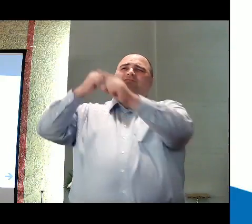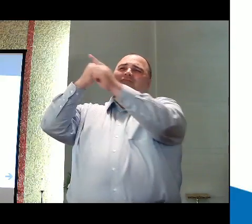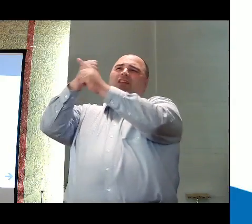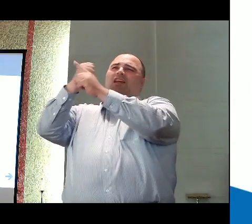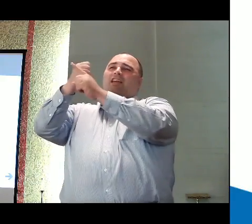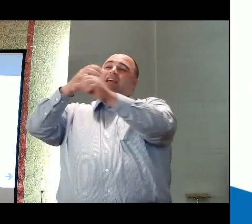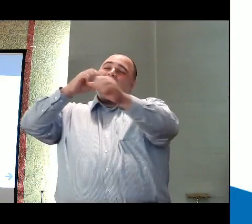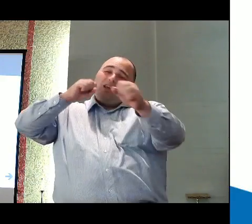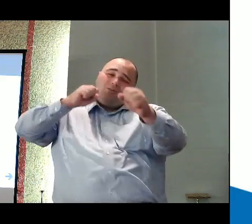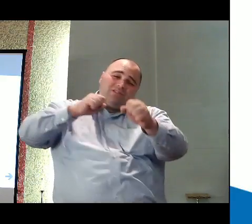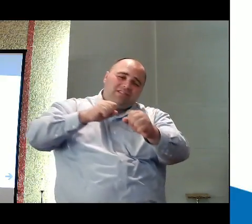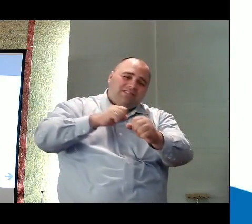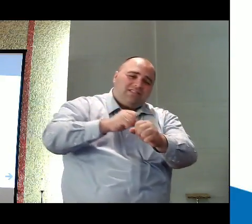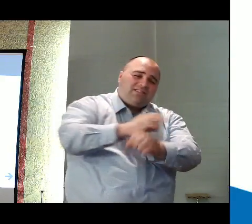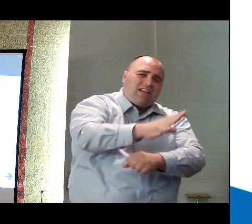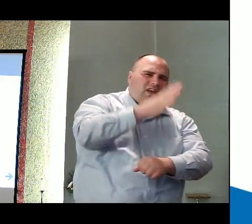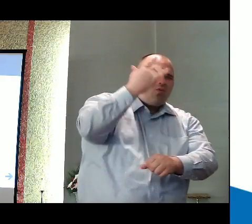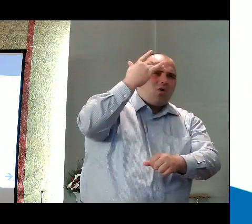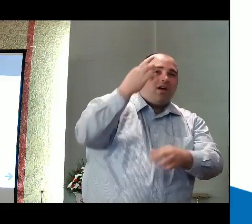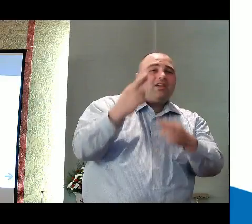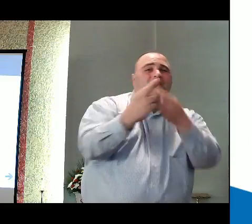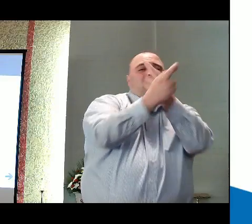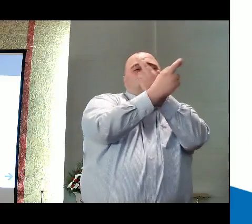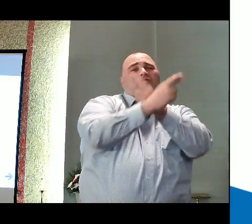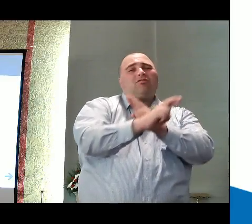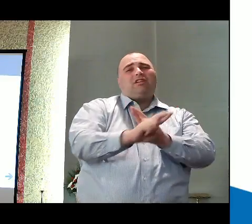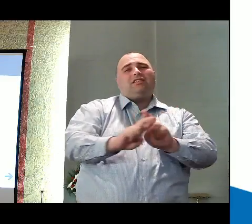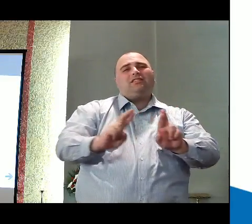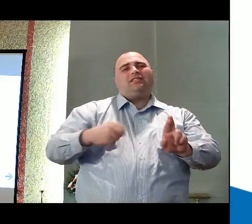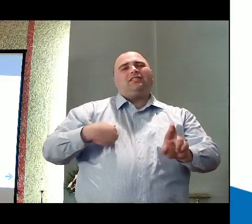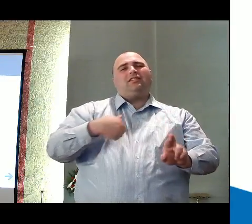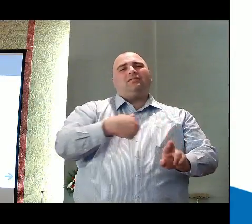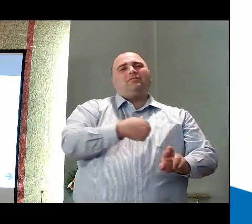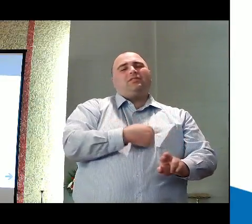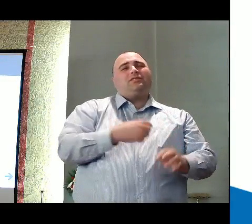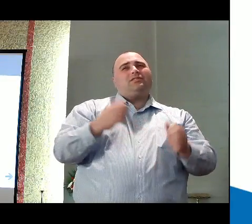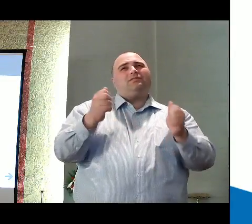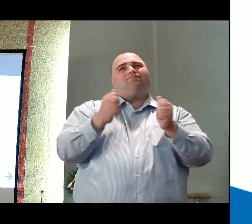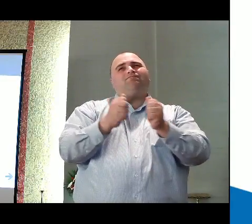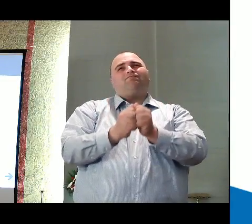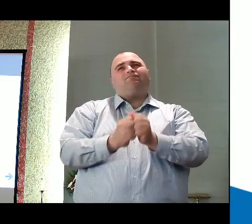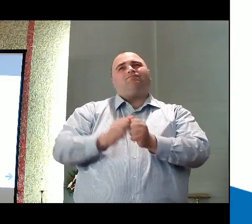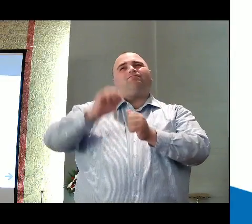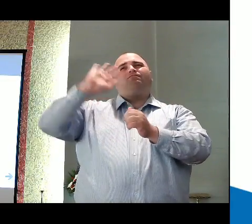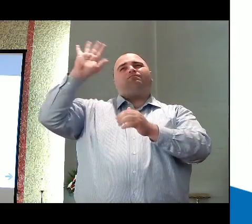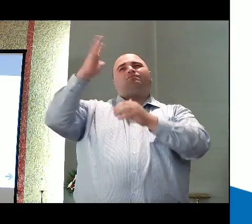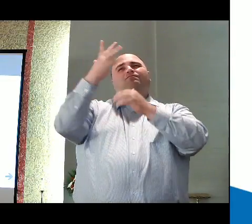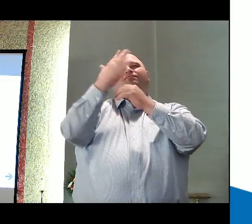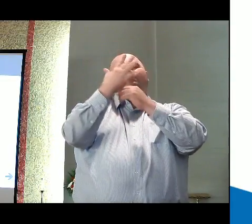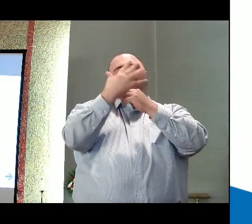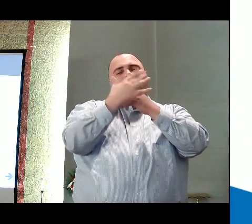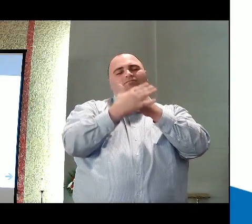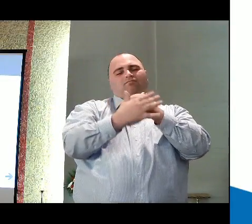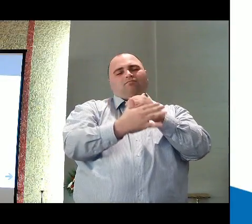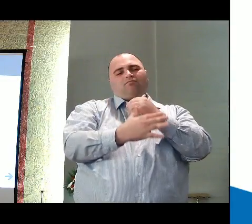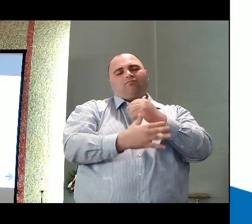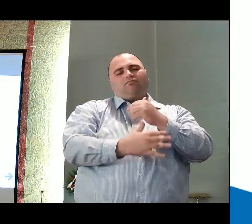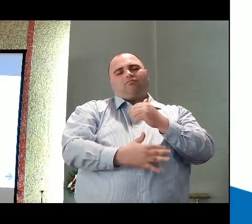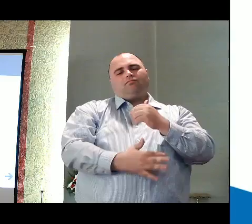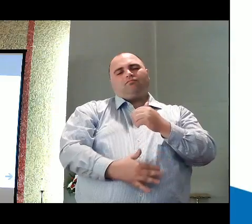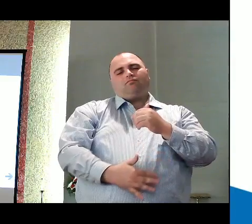above, sent to redeem us with his